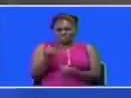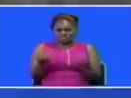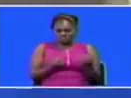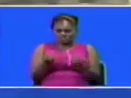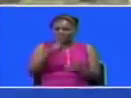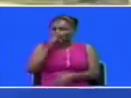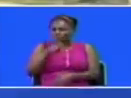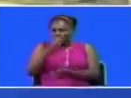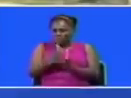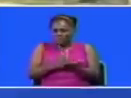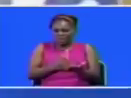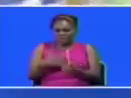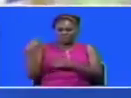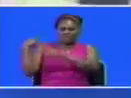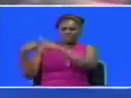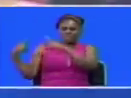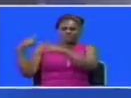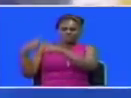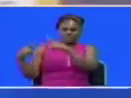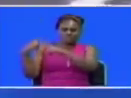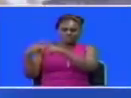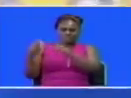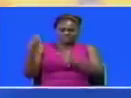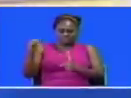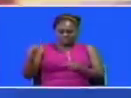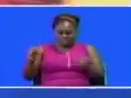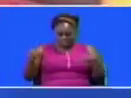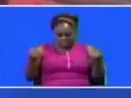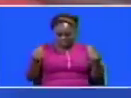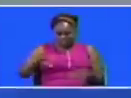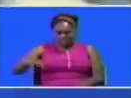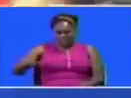become part of the tourism experience. Tobias Chanji, KTN News Business in the county of Kwale.